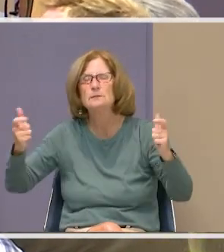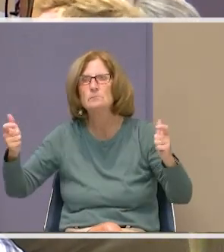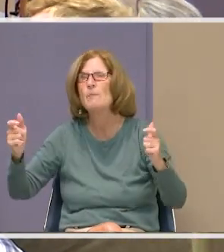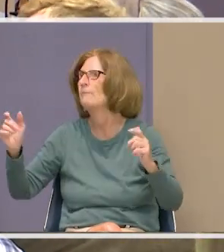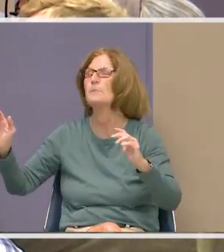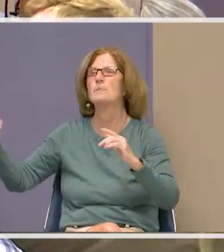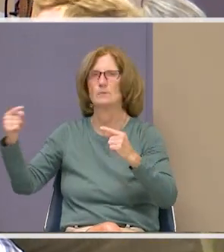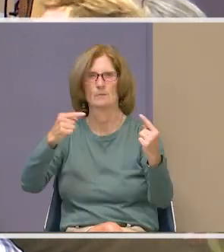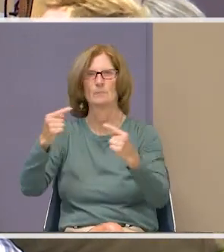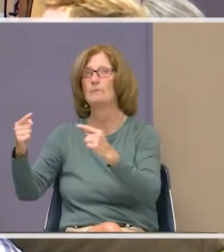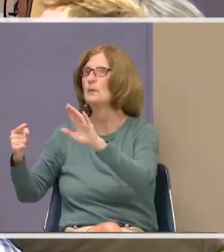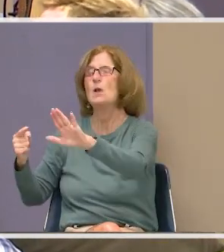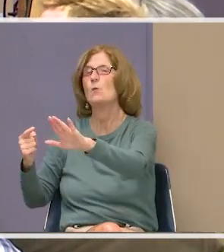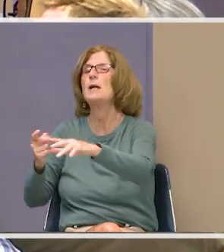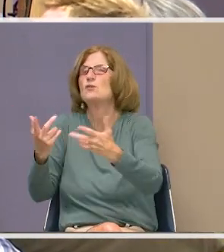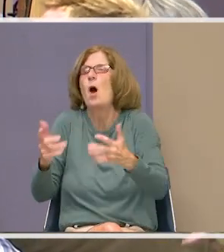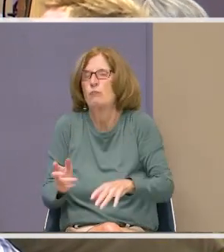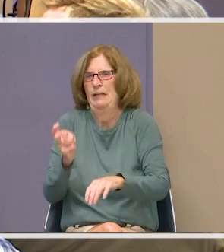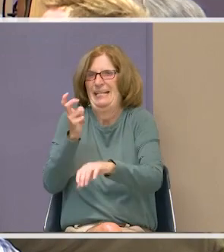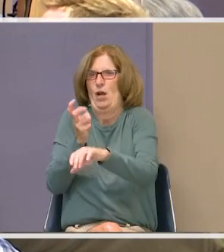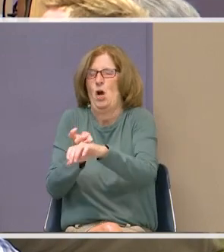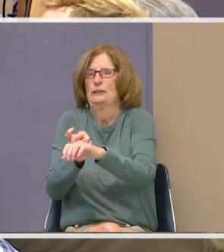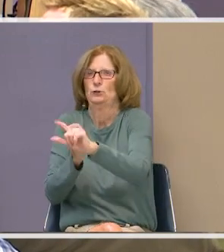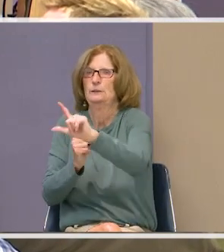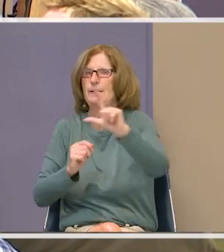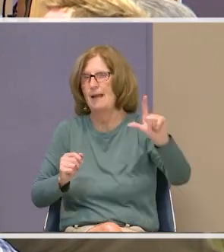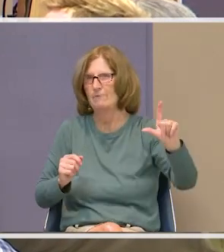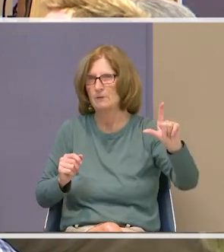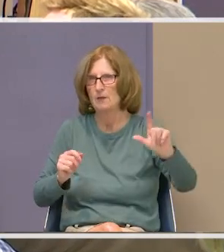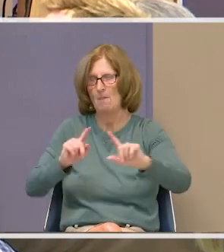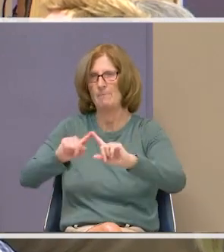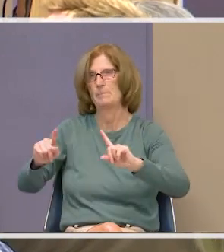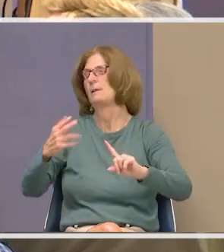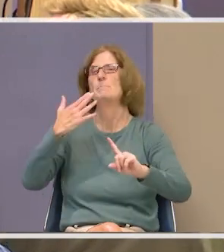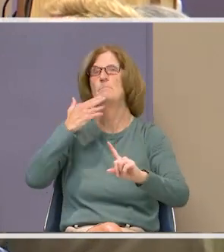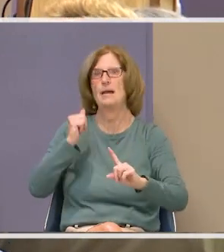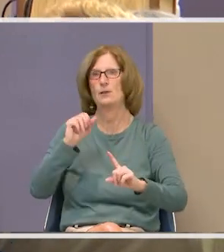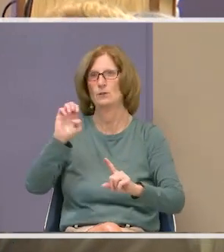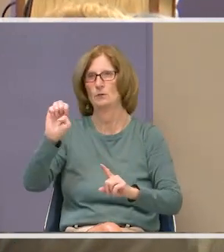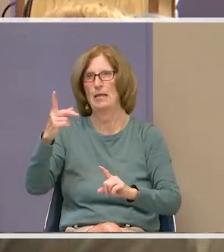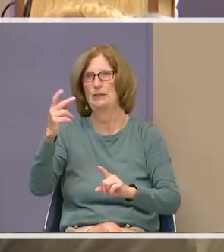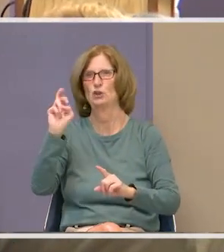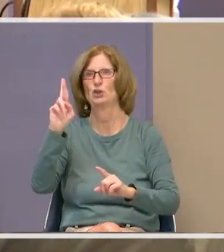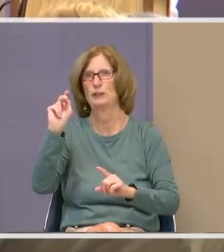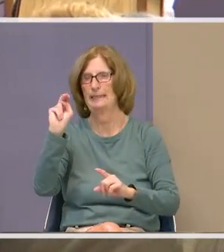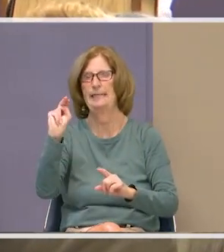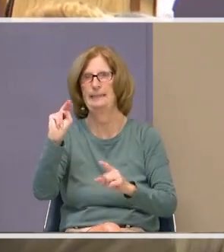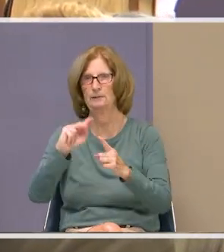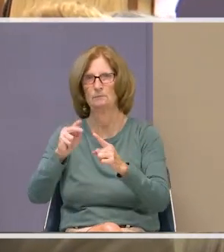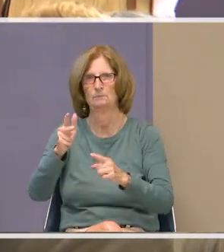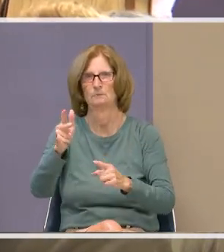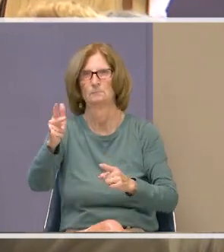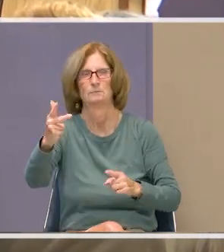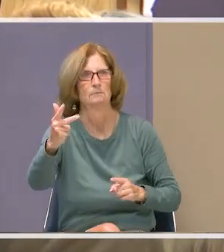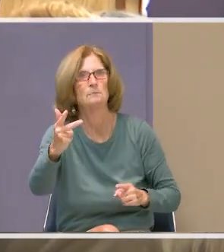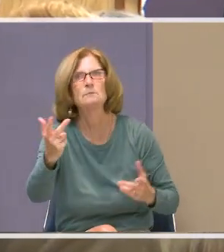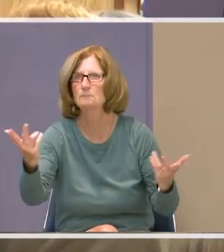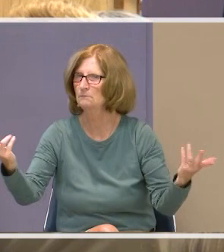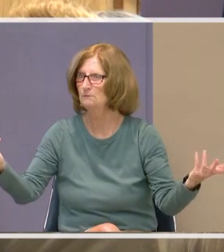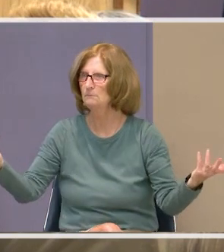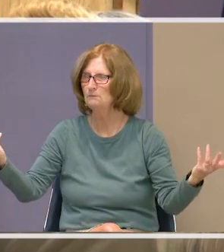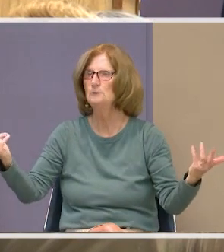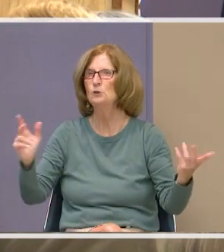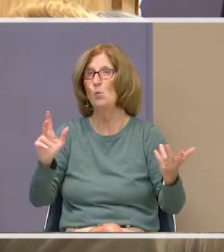It's hard to make a left, but it's better than coming down Edgerton, which is impossible, or turning